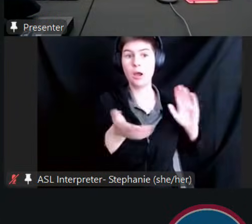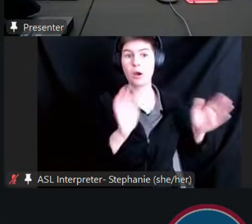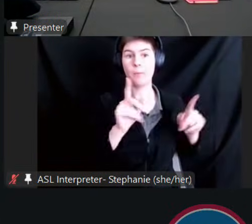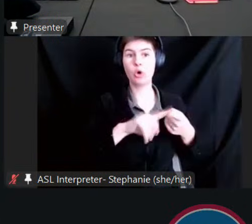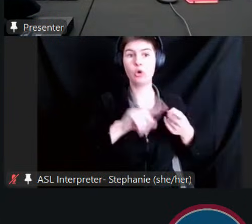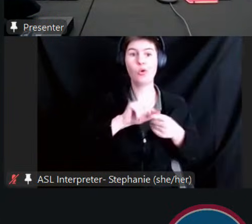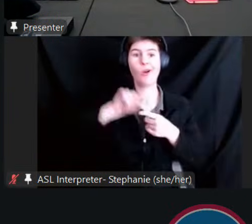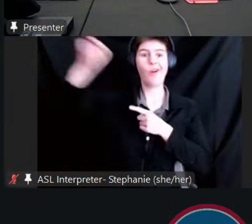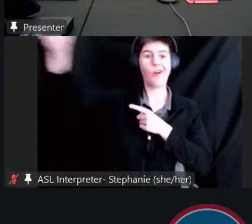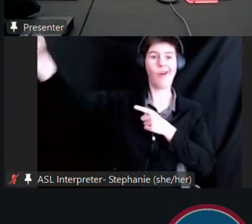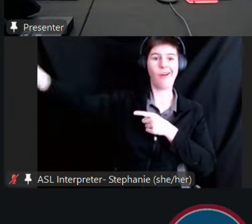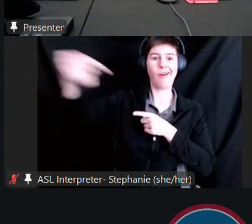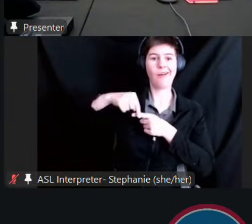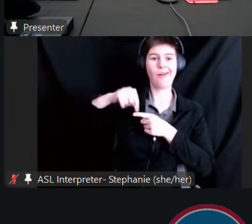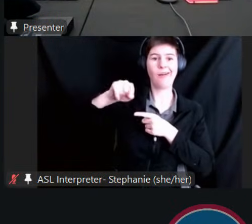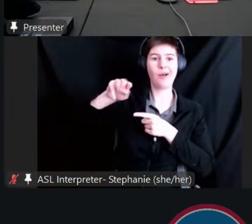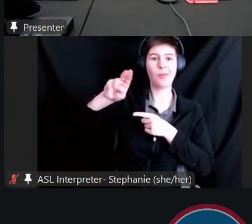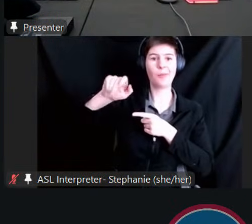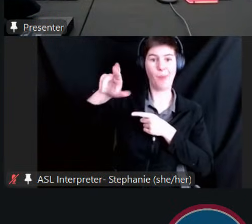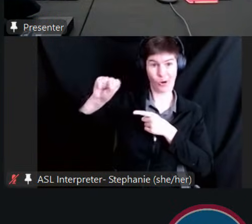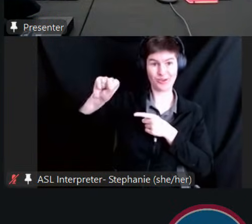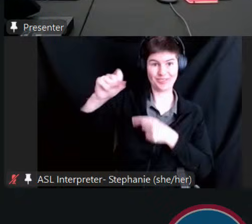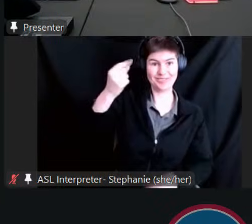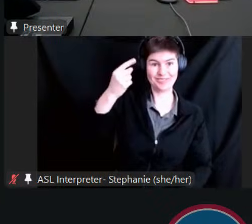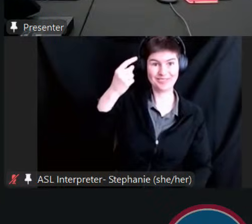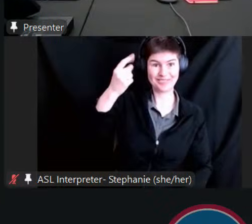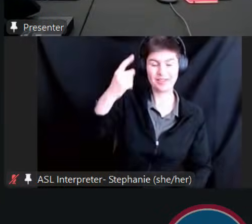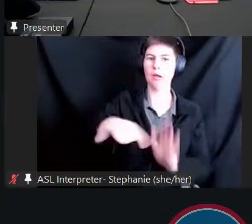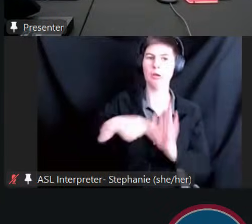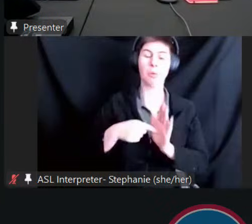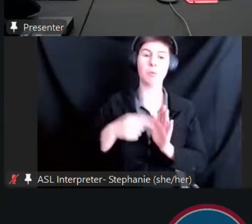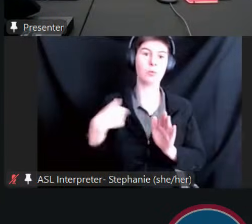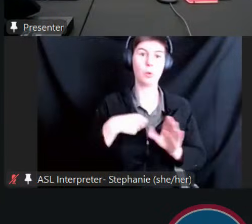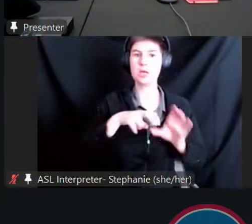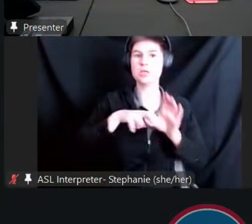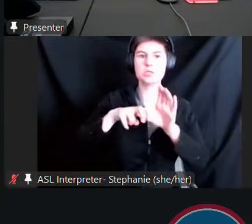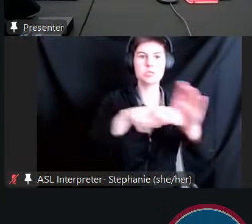a lot of service and work and moving people in our city.